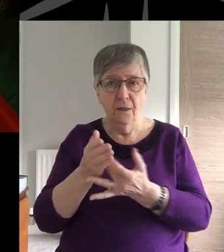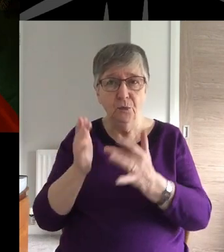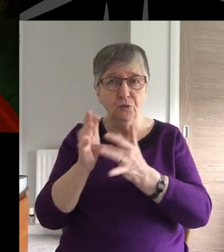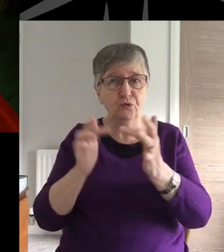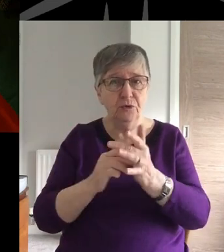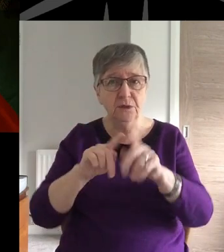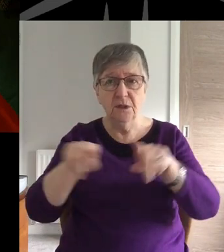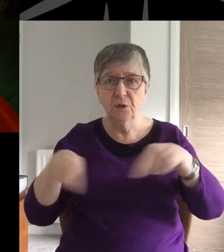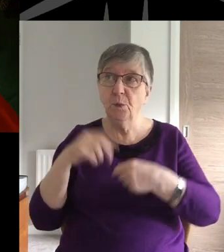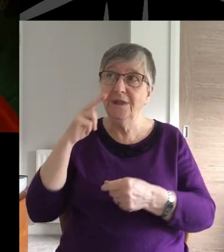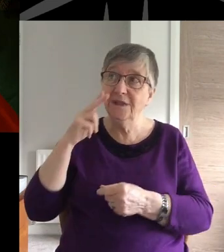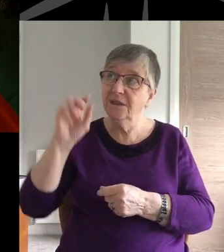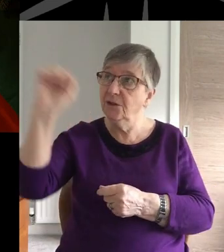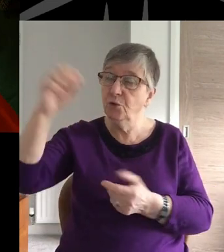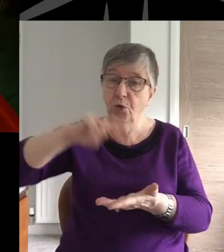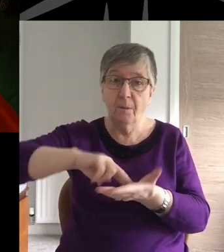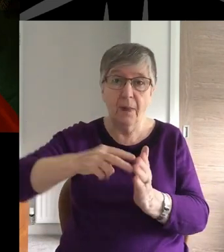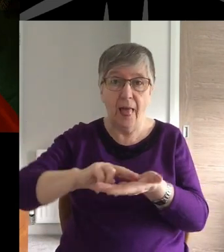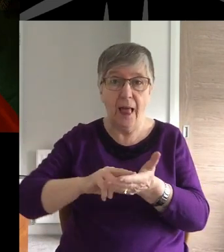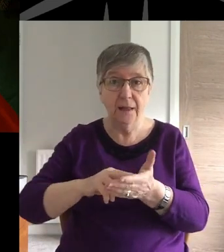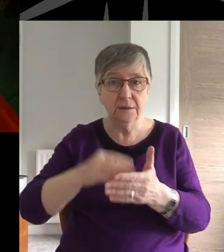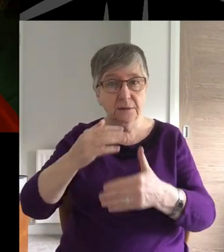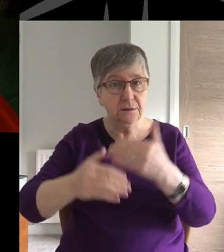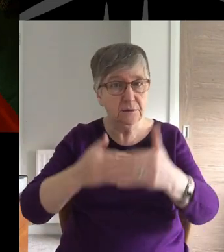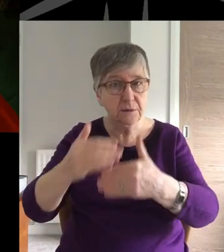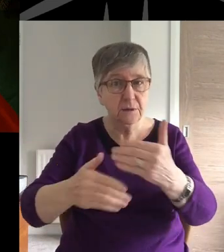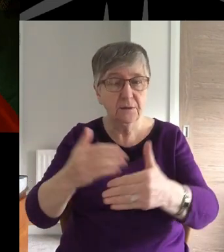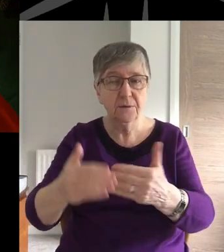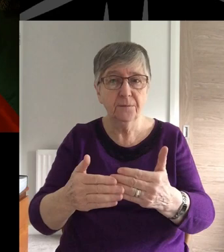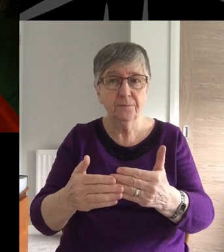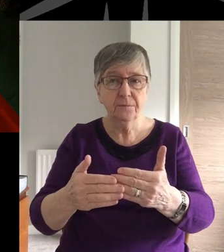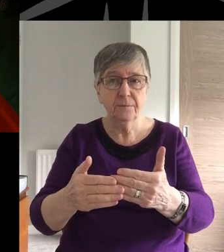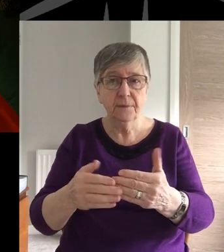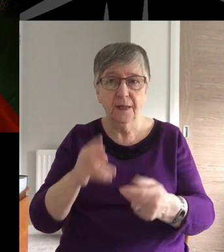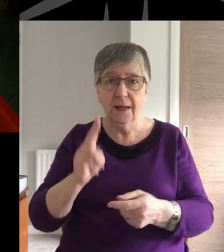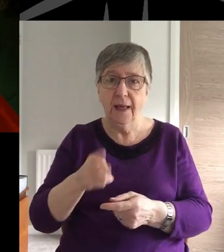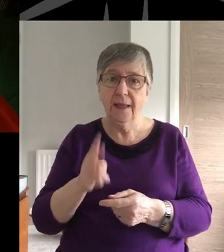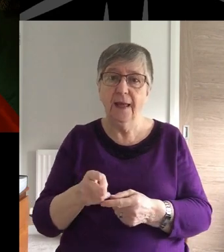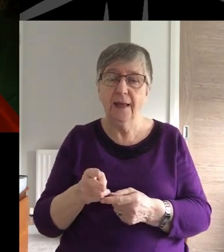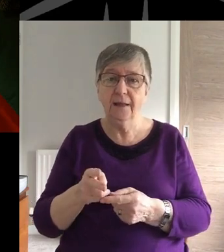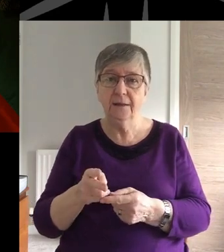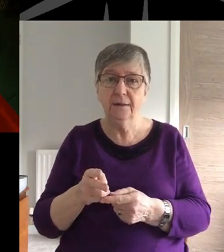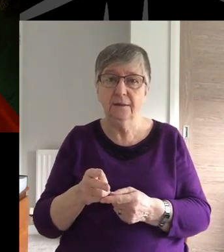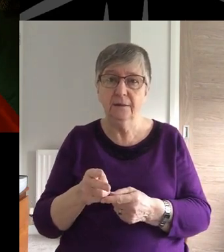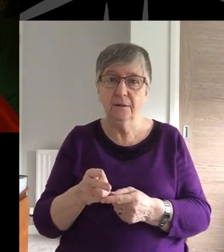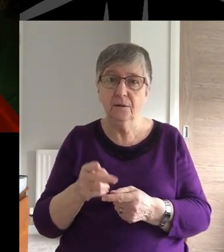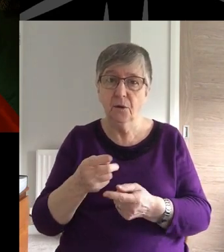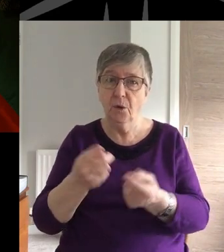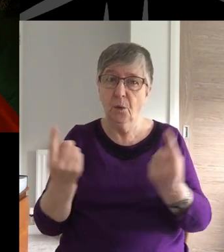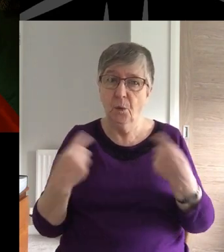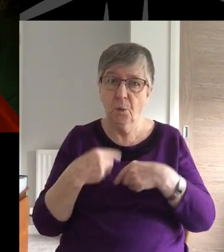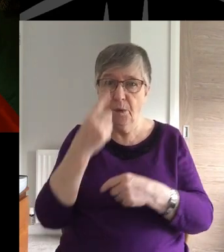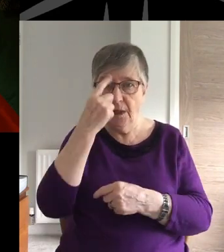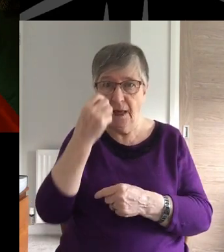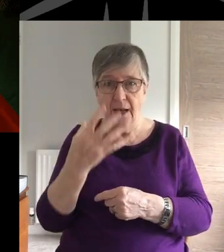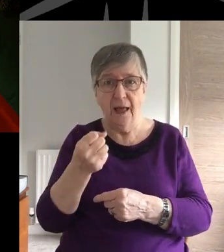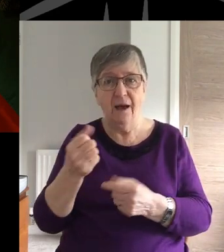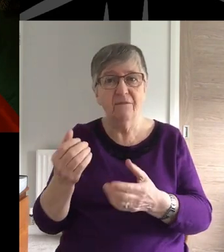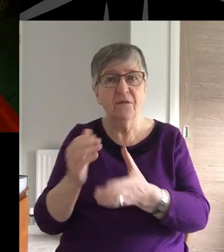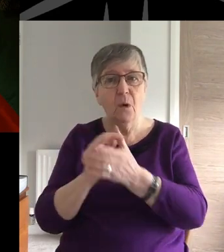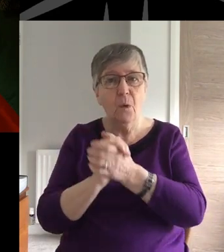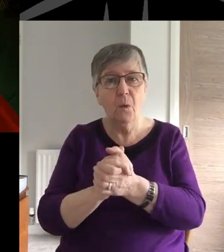In Jesus, we see then your purposes taking further shape. And again, they bring